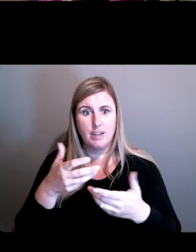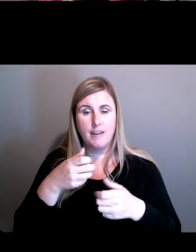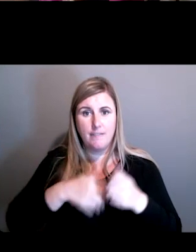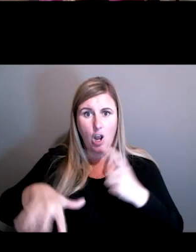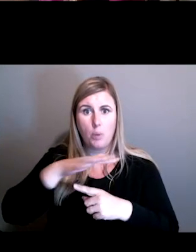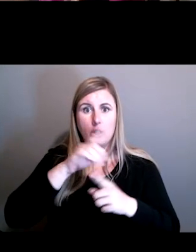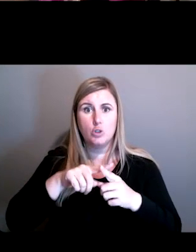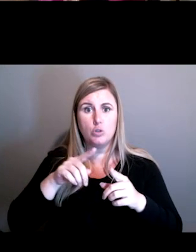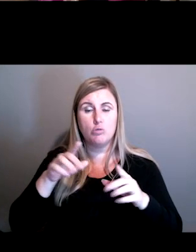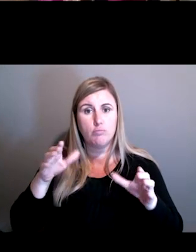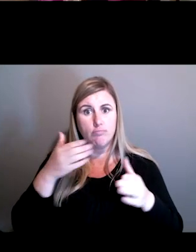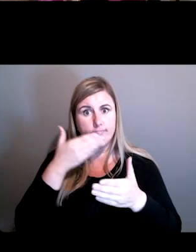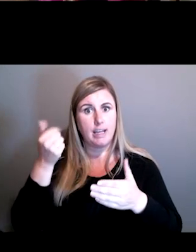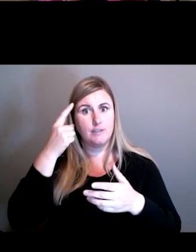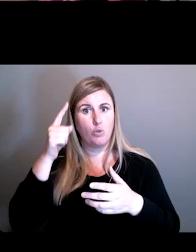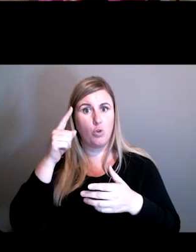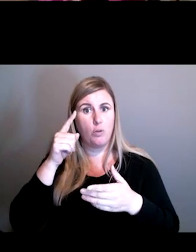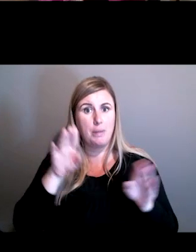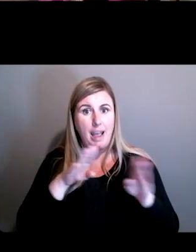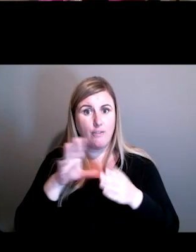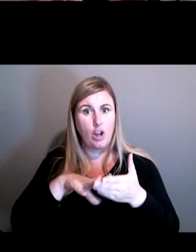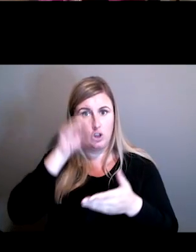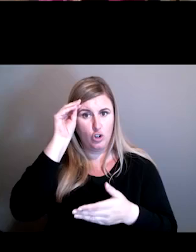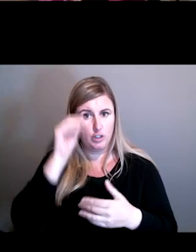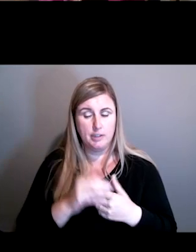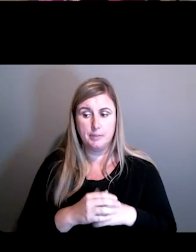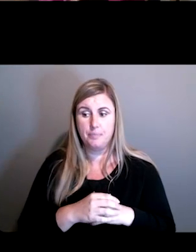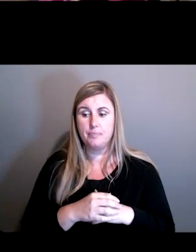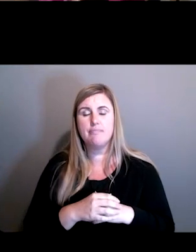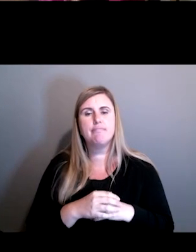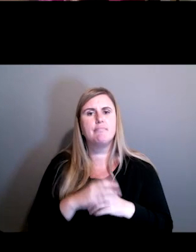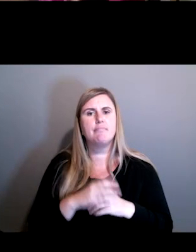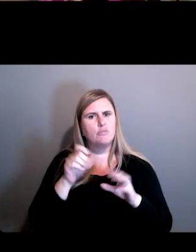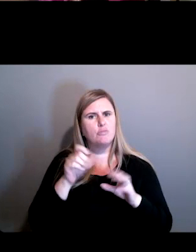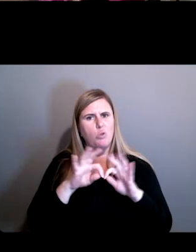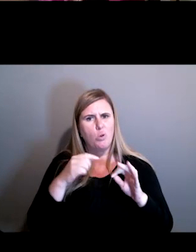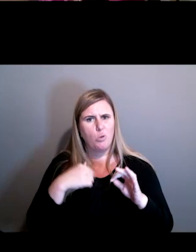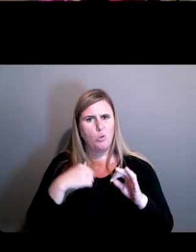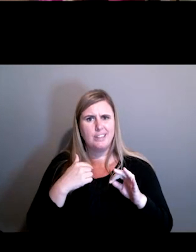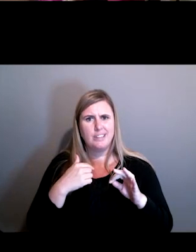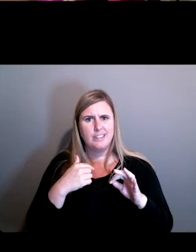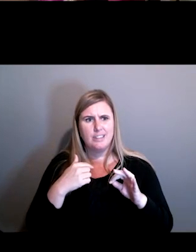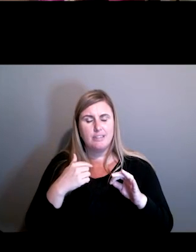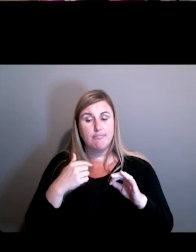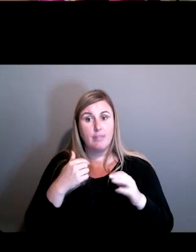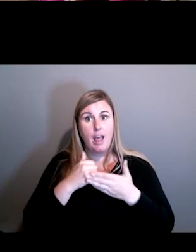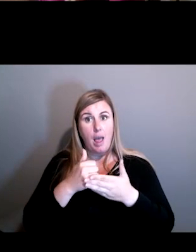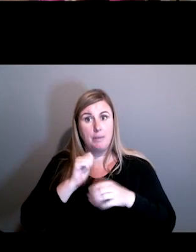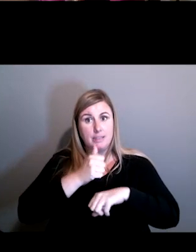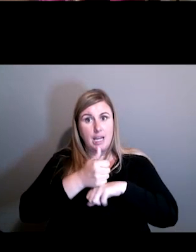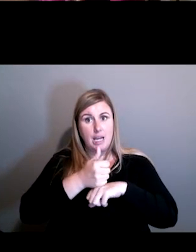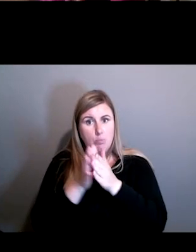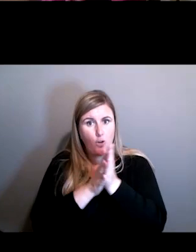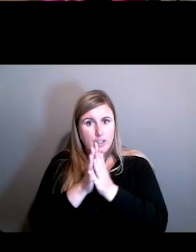behavior and learning." So it is crucial that we create a classroom where the teacher and the adults can help establish motivation within